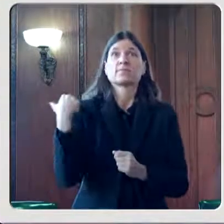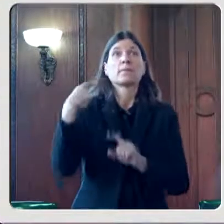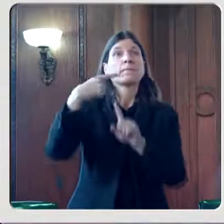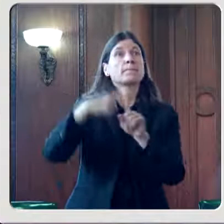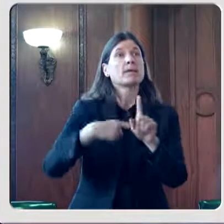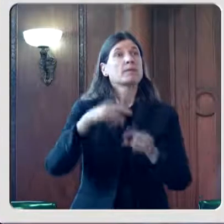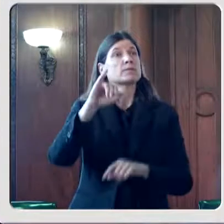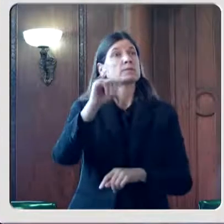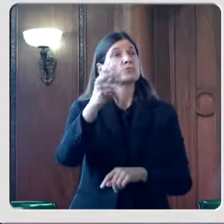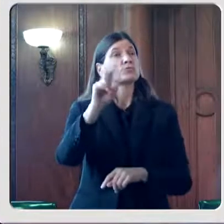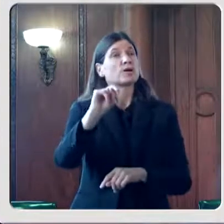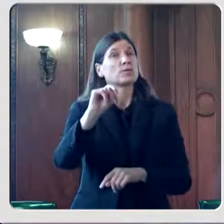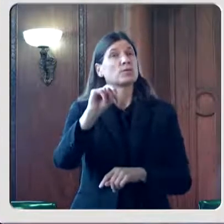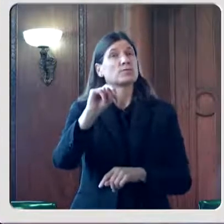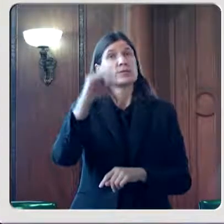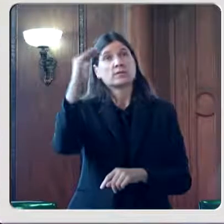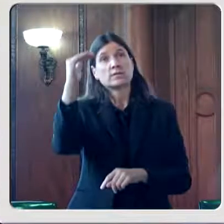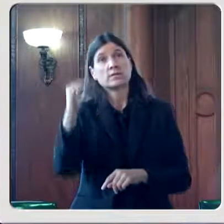553.